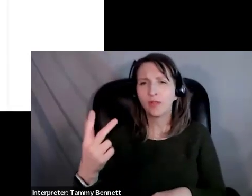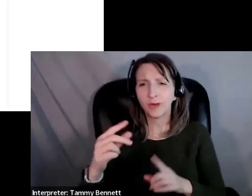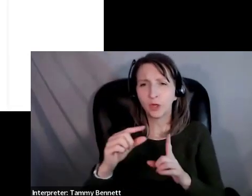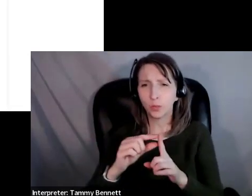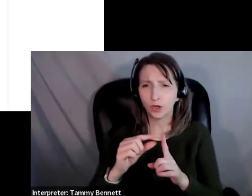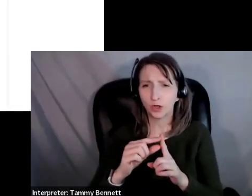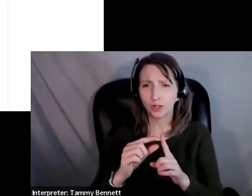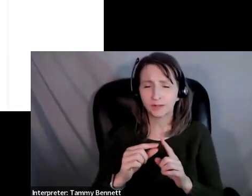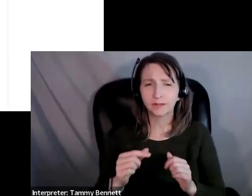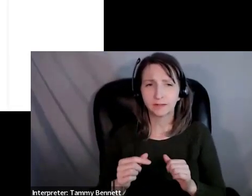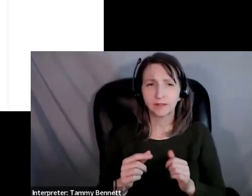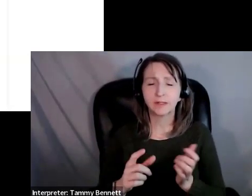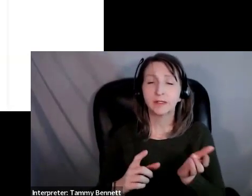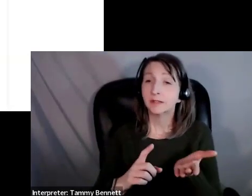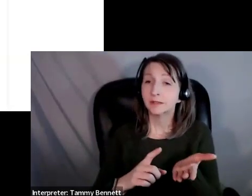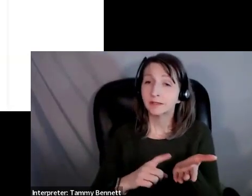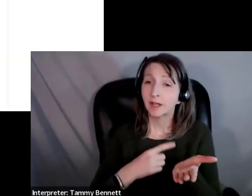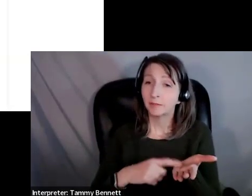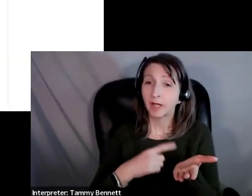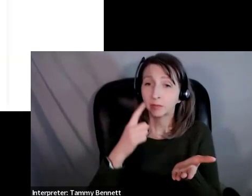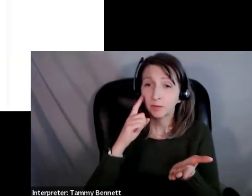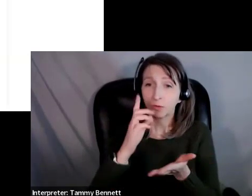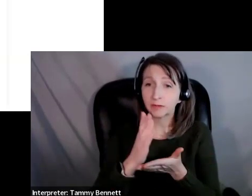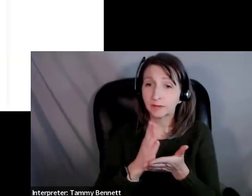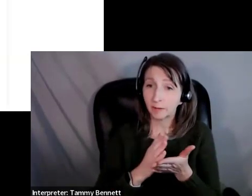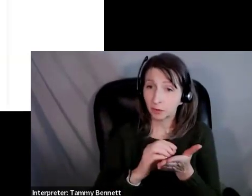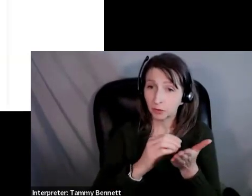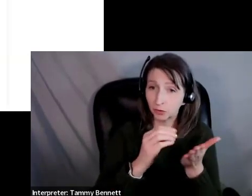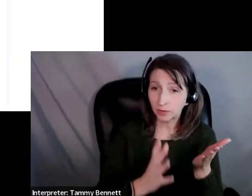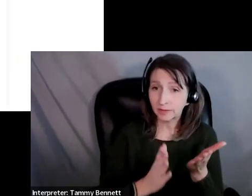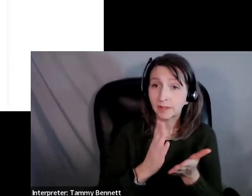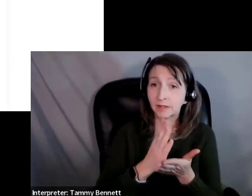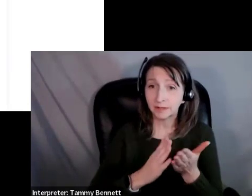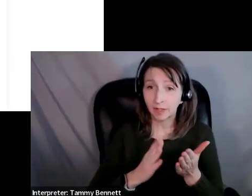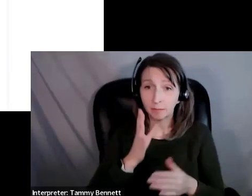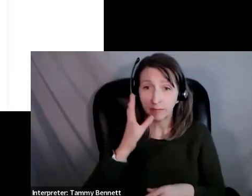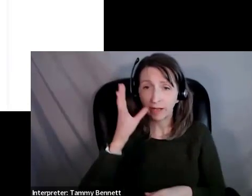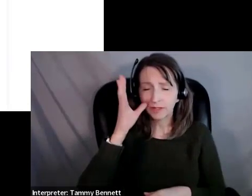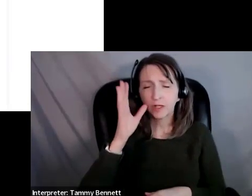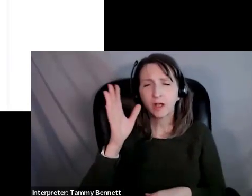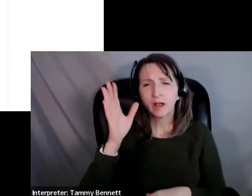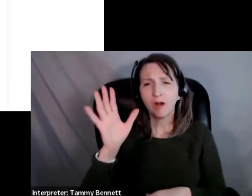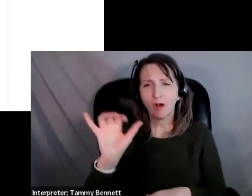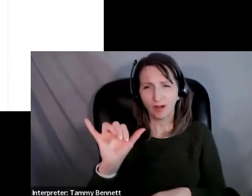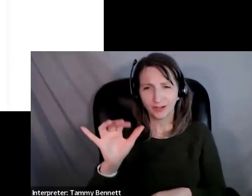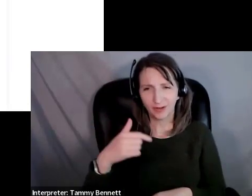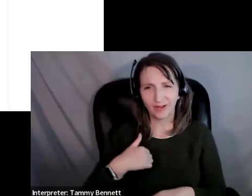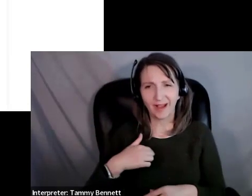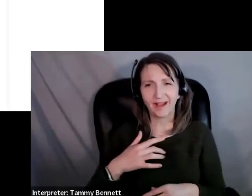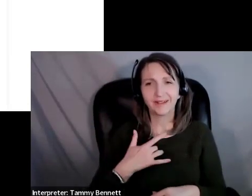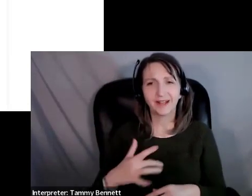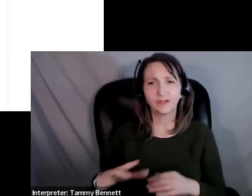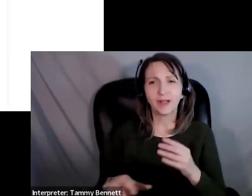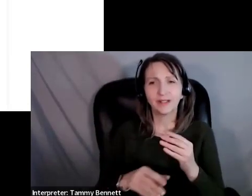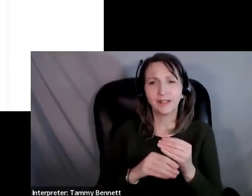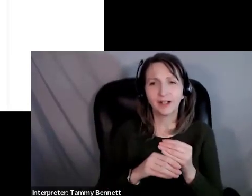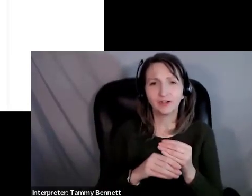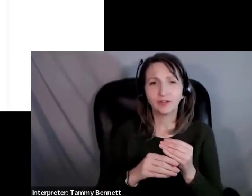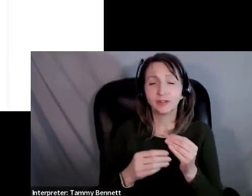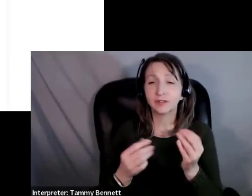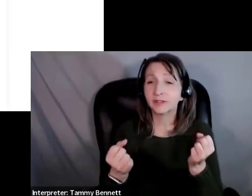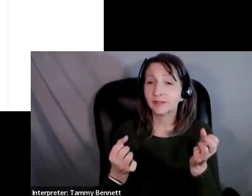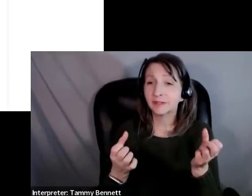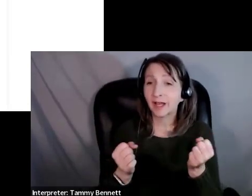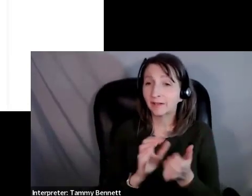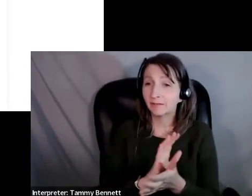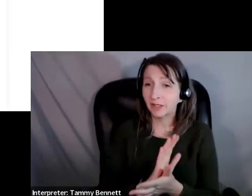um, certain, certain, uh, students or parents, I will also attach whether I, um, make sign videos as well. I'd be